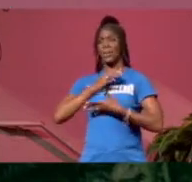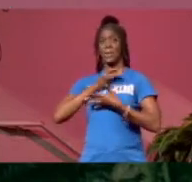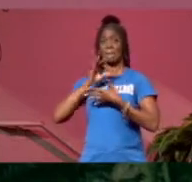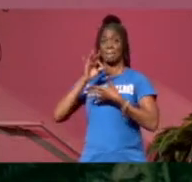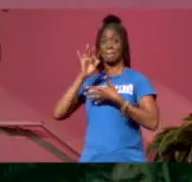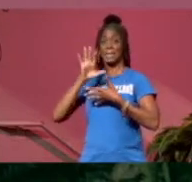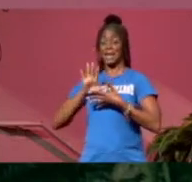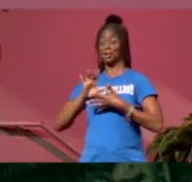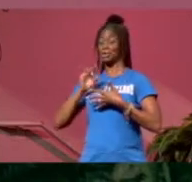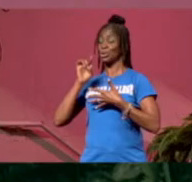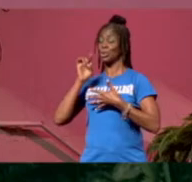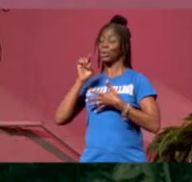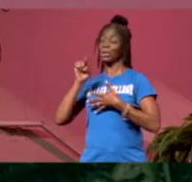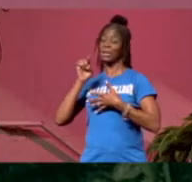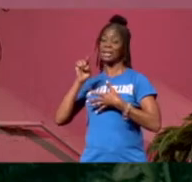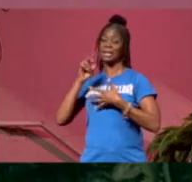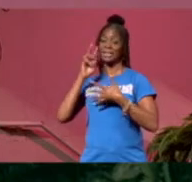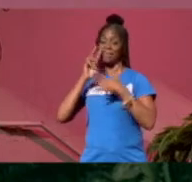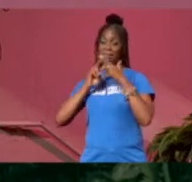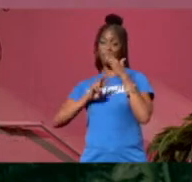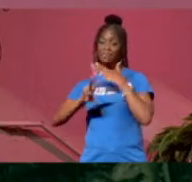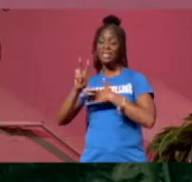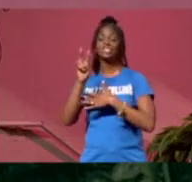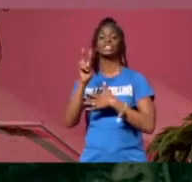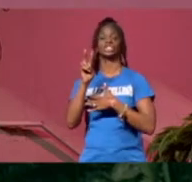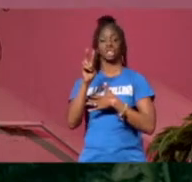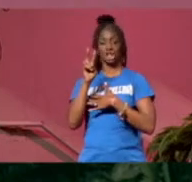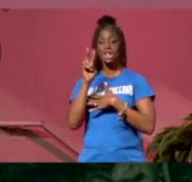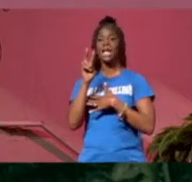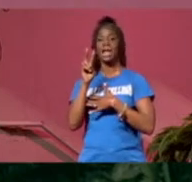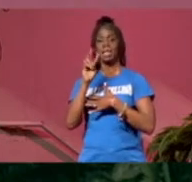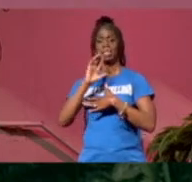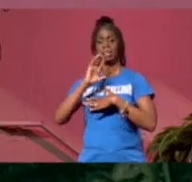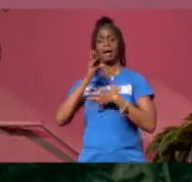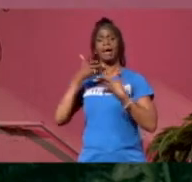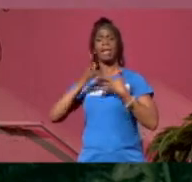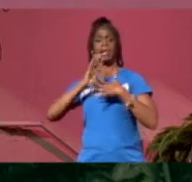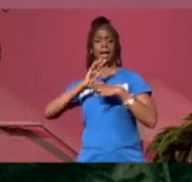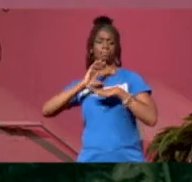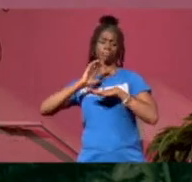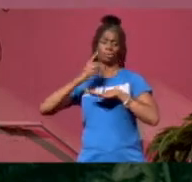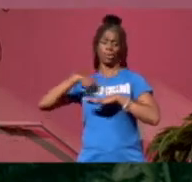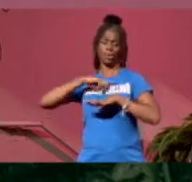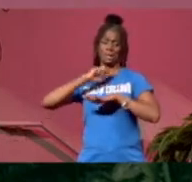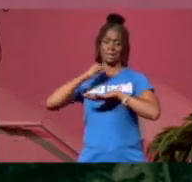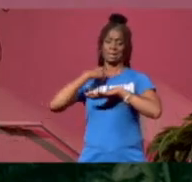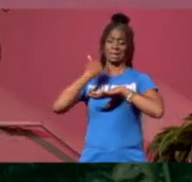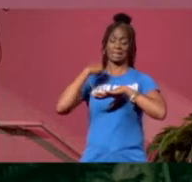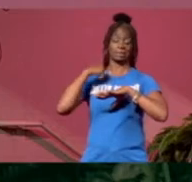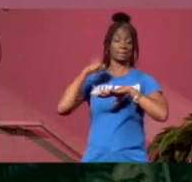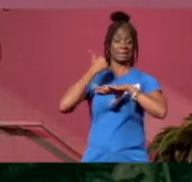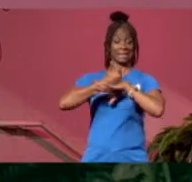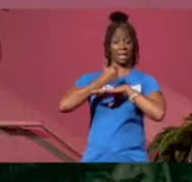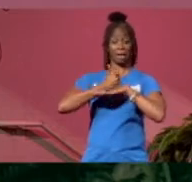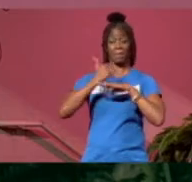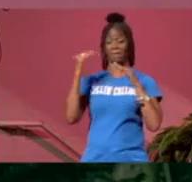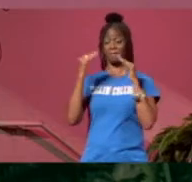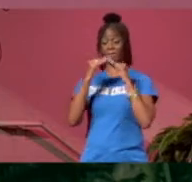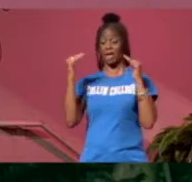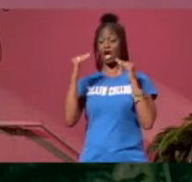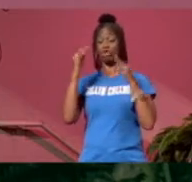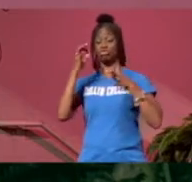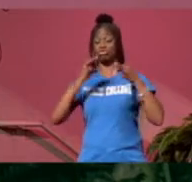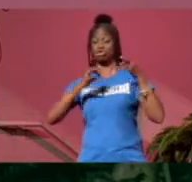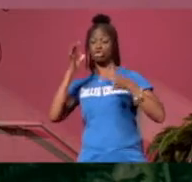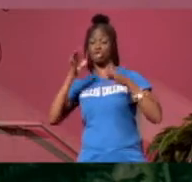running with, a vision for a justice-seeking youth ministry. So we not like nobody else. So don't expect us to be